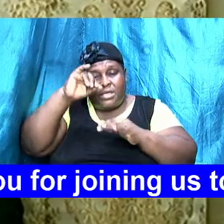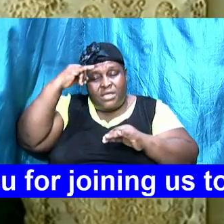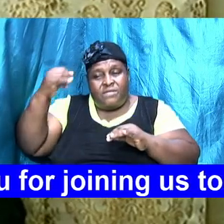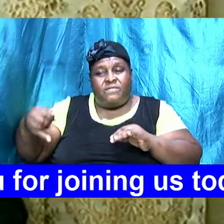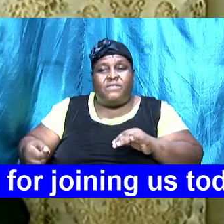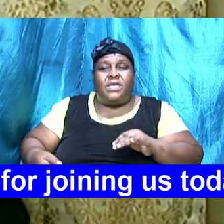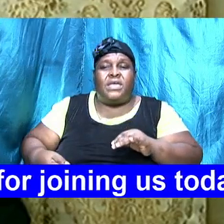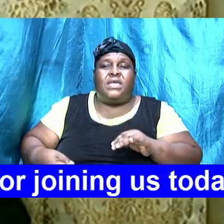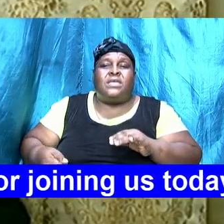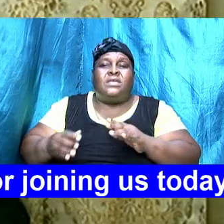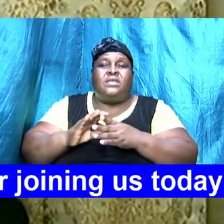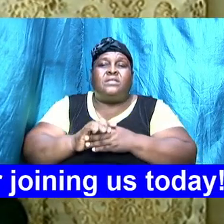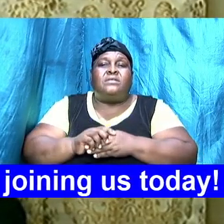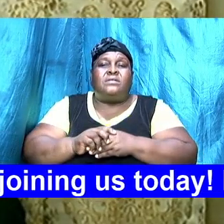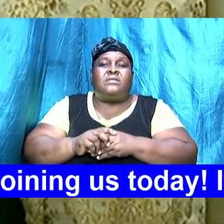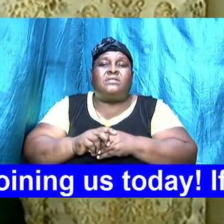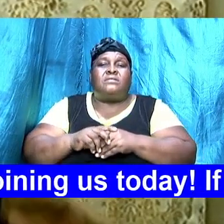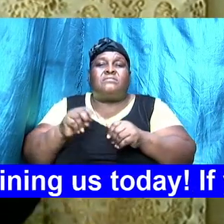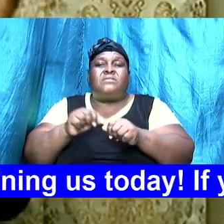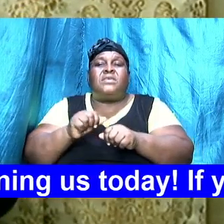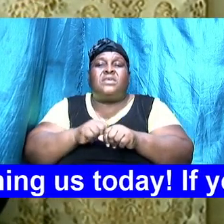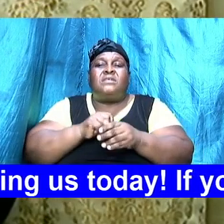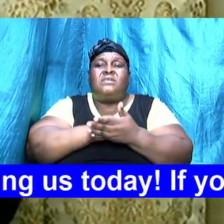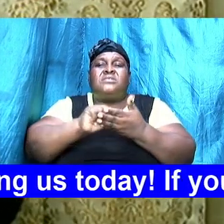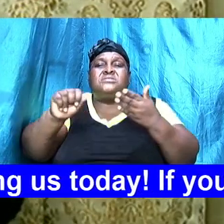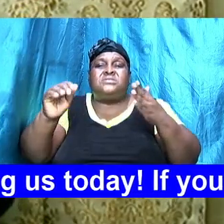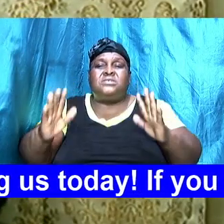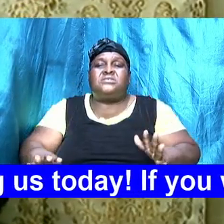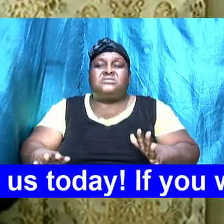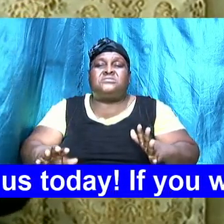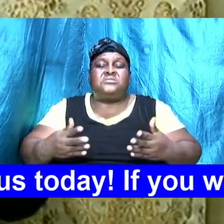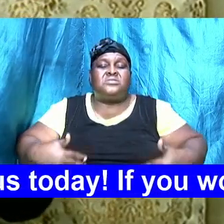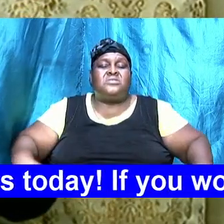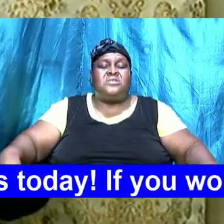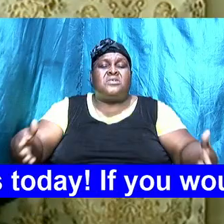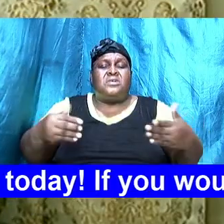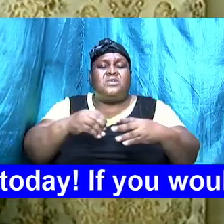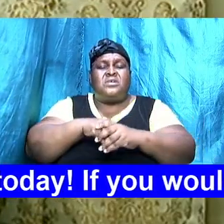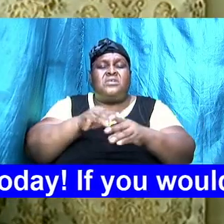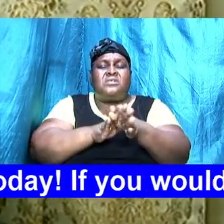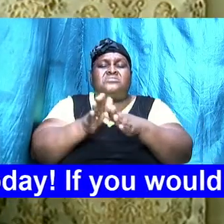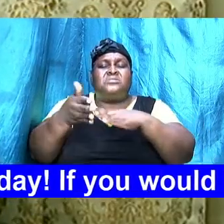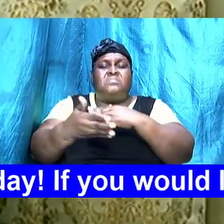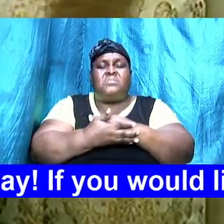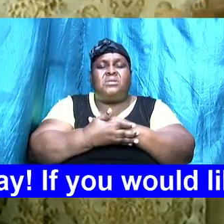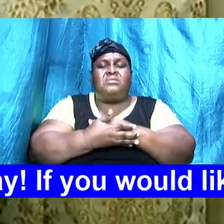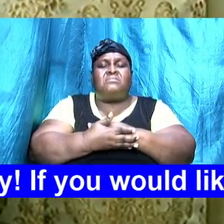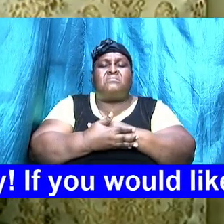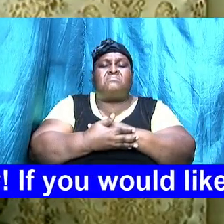invite every saint here in Jamaica, our local assembly,